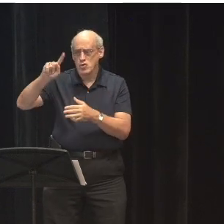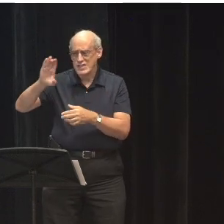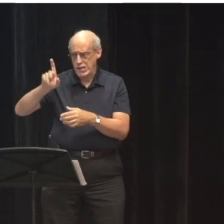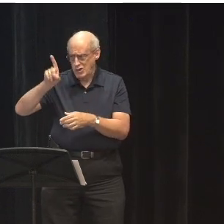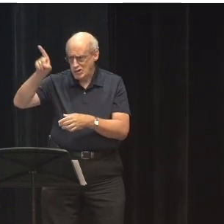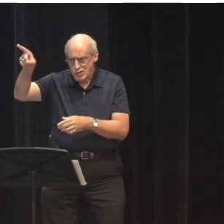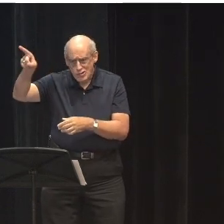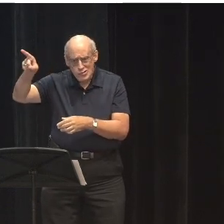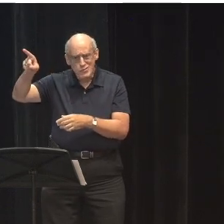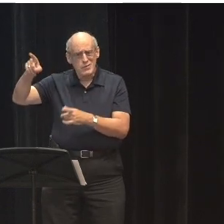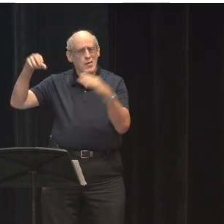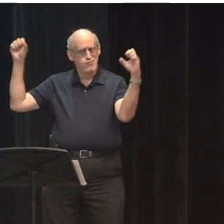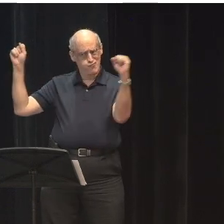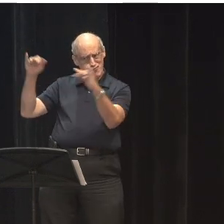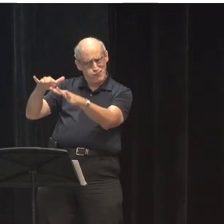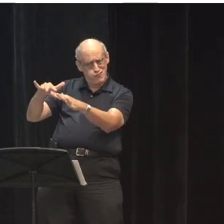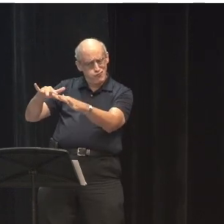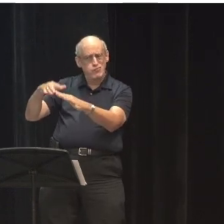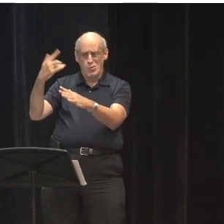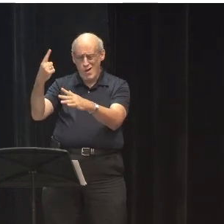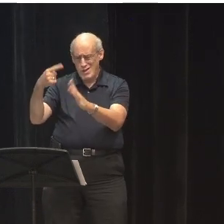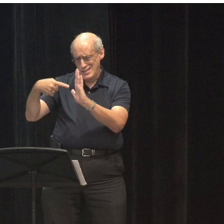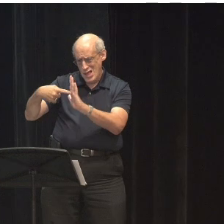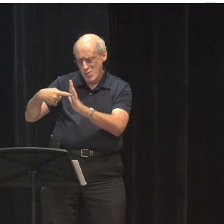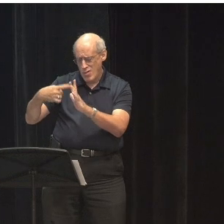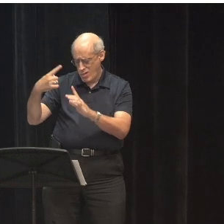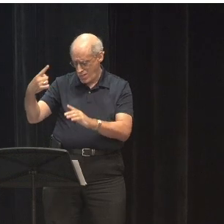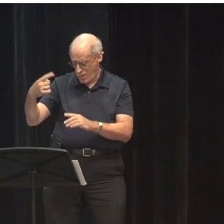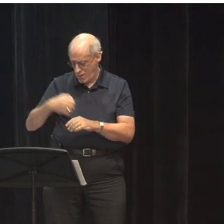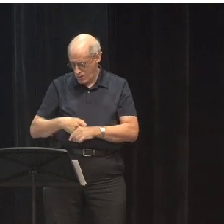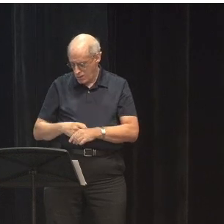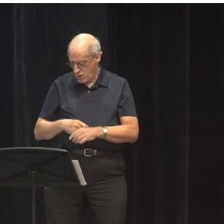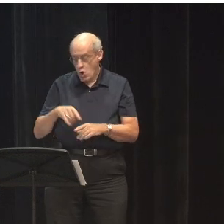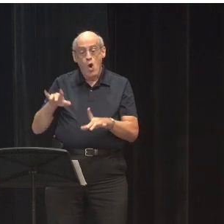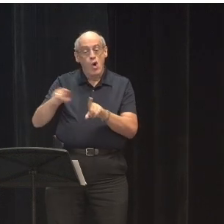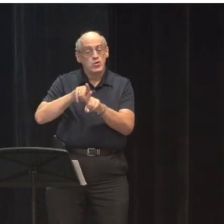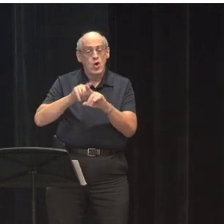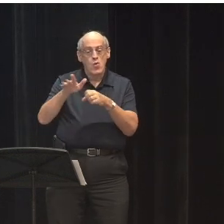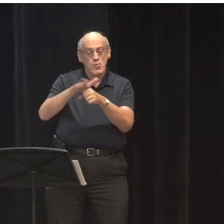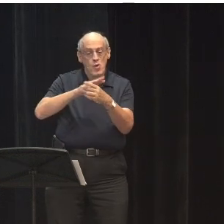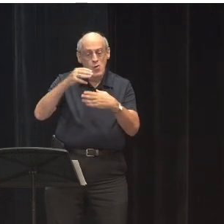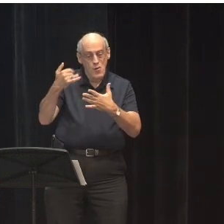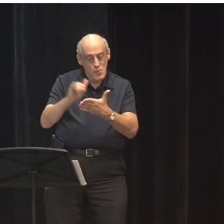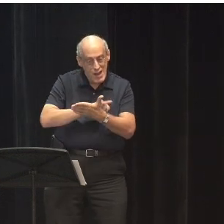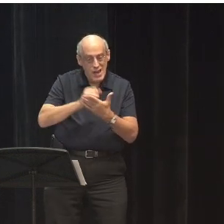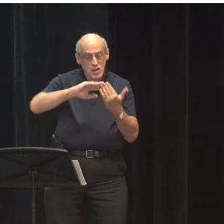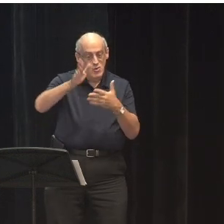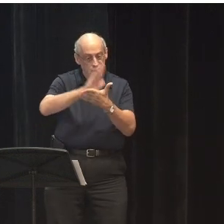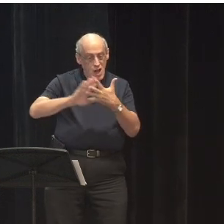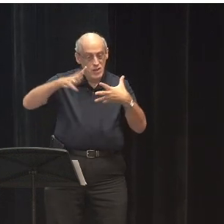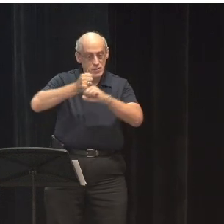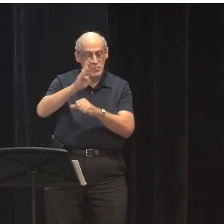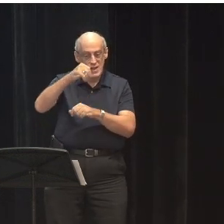World Trade Center hub, major and important community facilities such as the Borough of Manhattan Community College, the Museum of Jewish